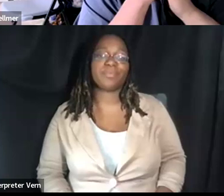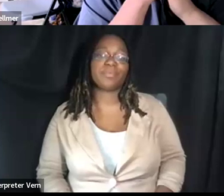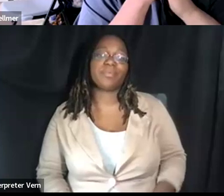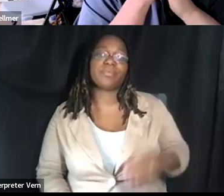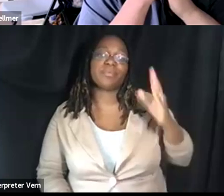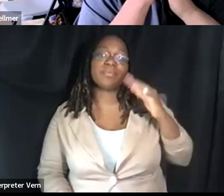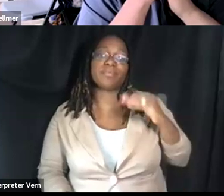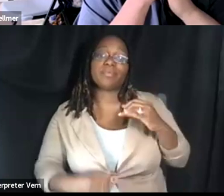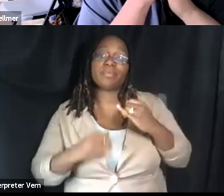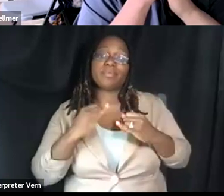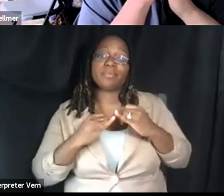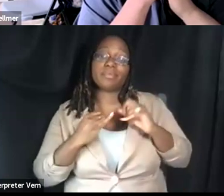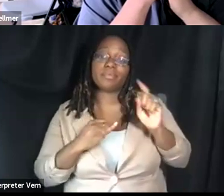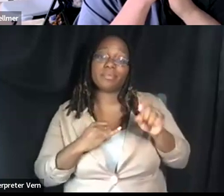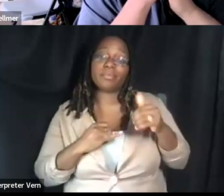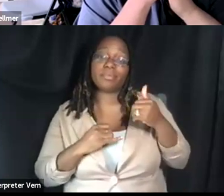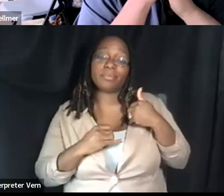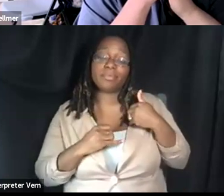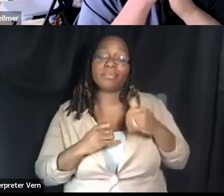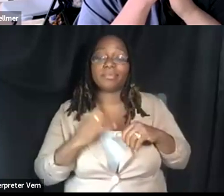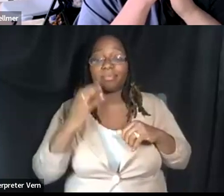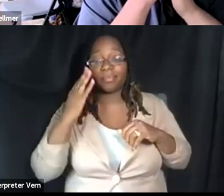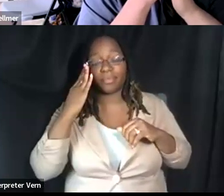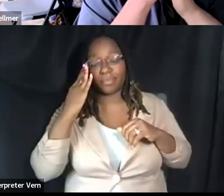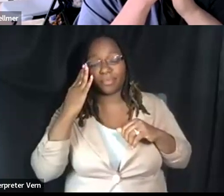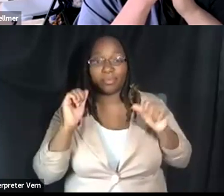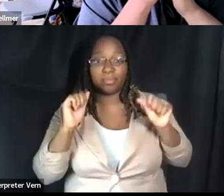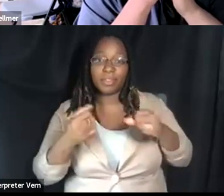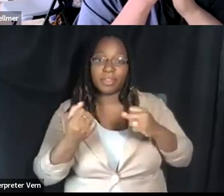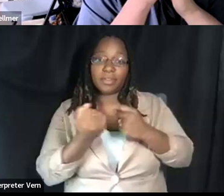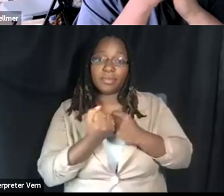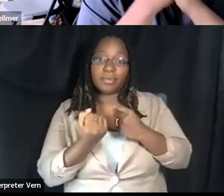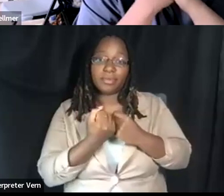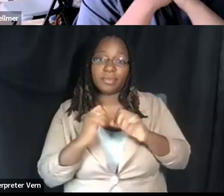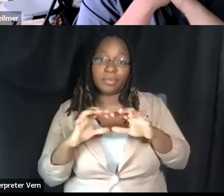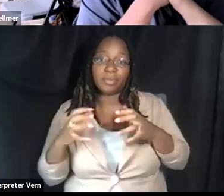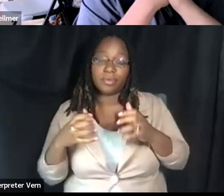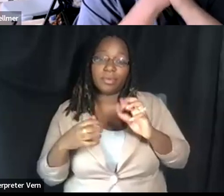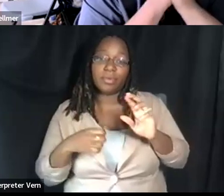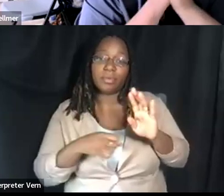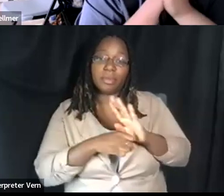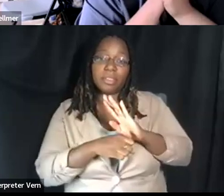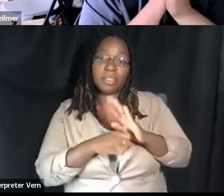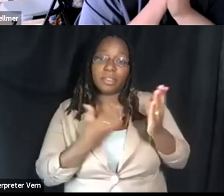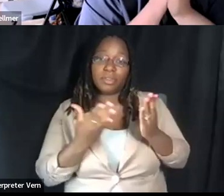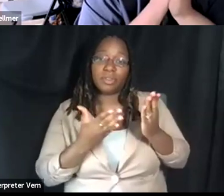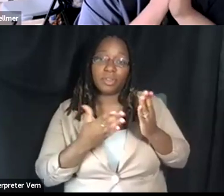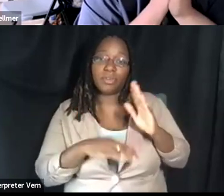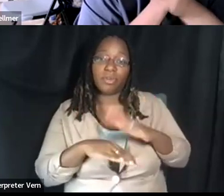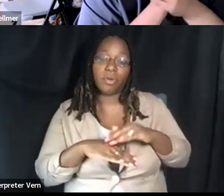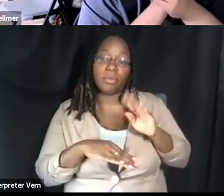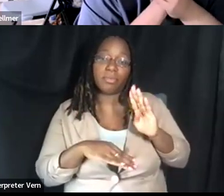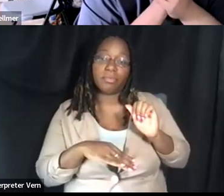then the last question in the Q&A box is, can advocacy groups or entities serve on the